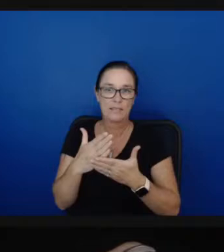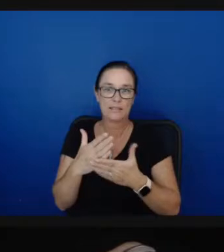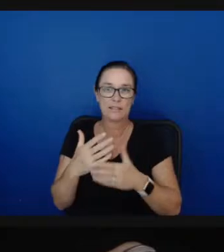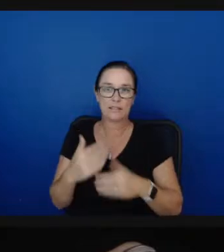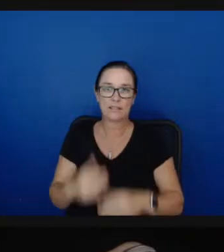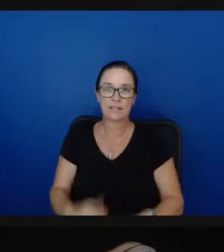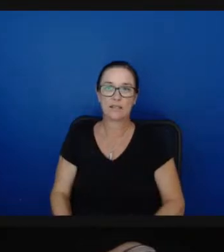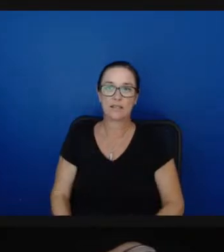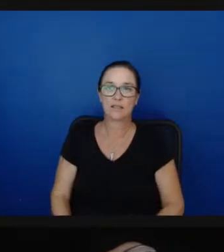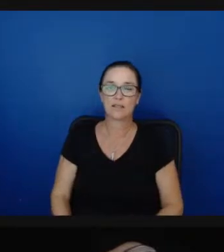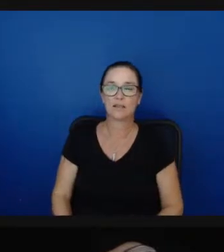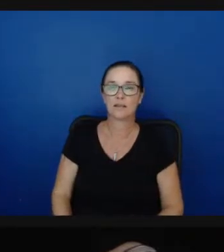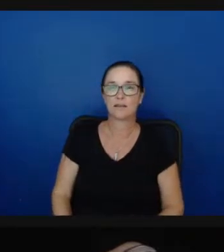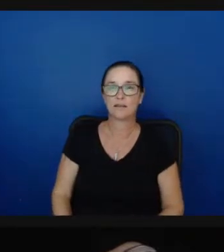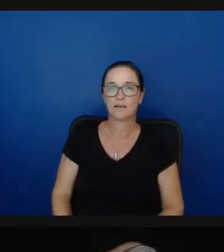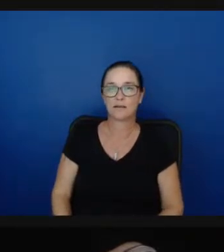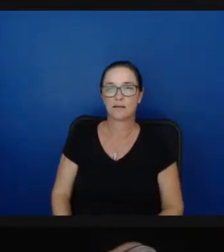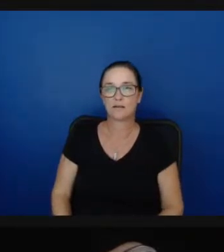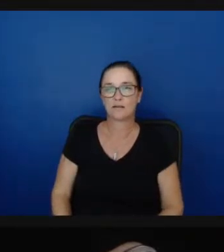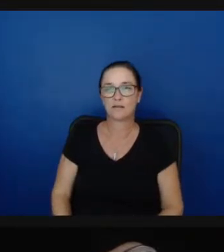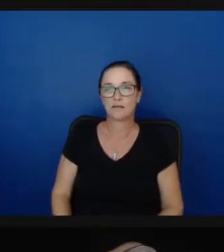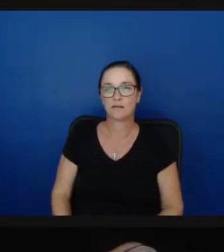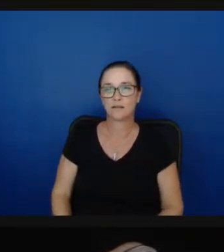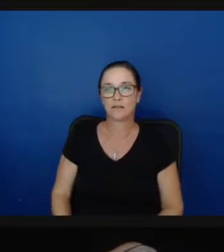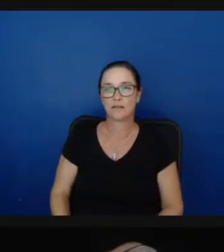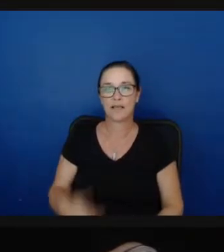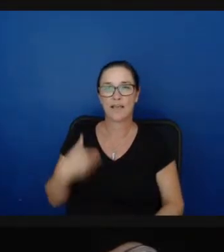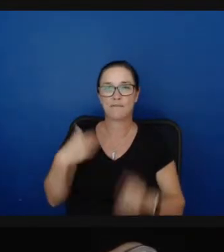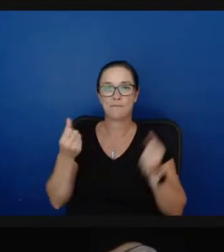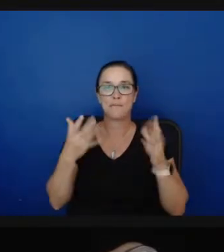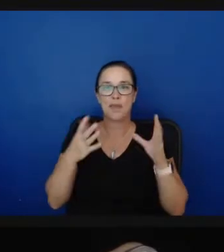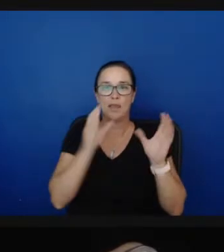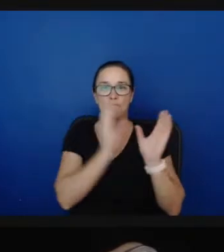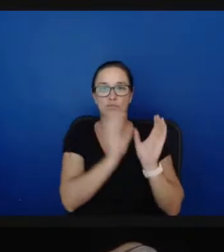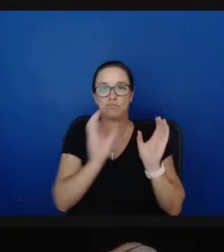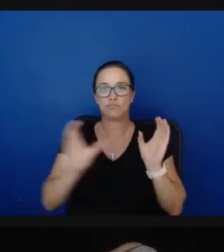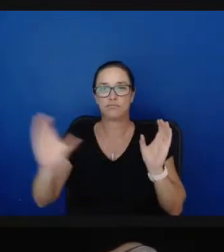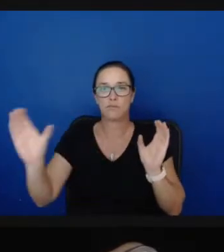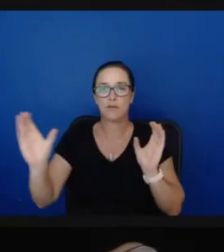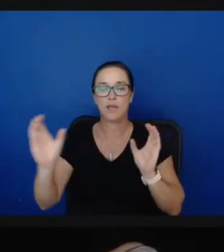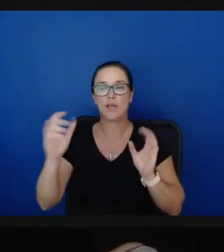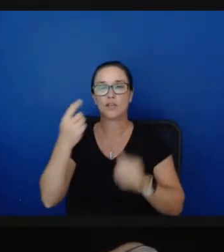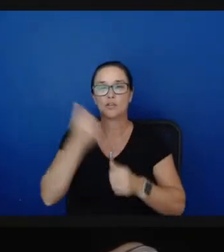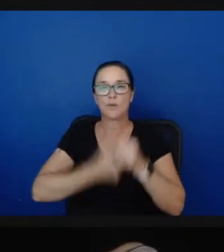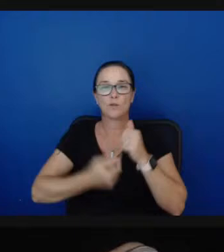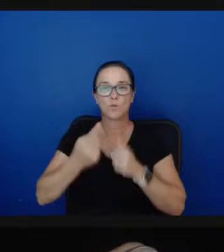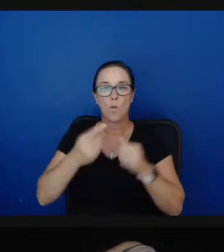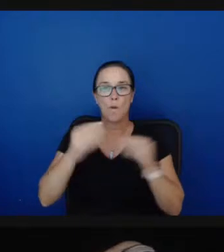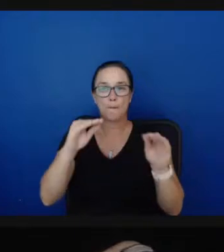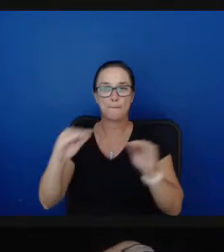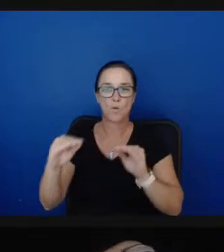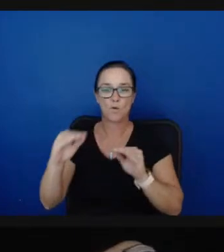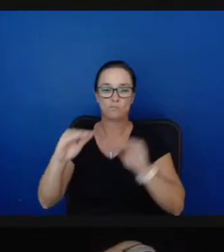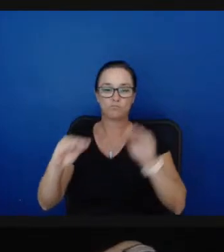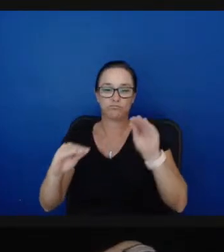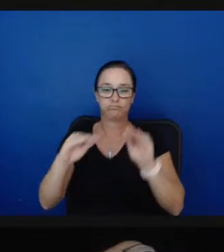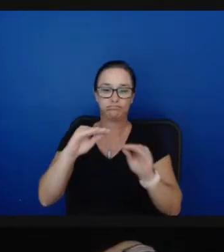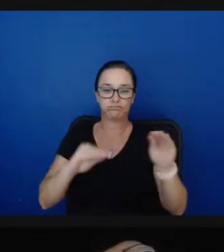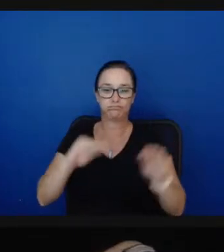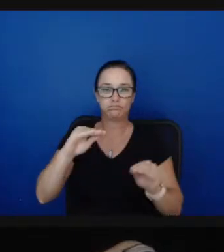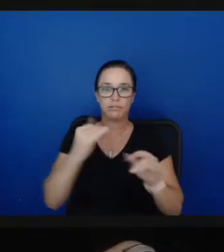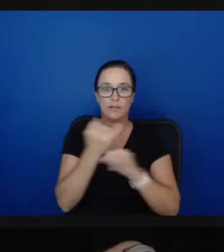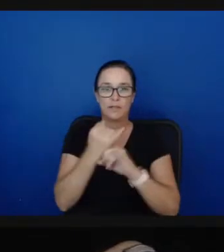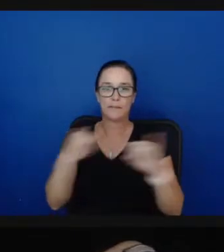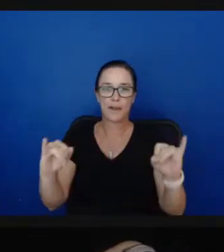like there's a segment, and there's a segment, and there's a segment, and there's a segment. So each one will move slightly independently. And what we saw